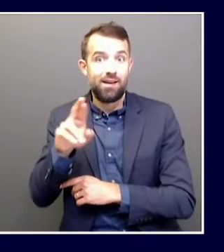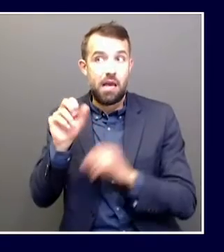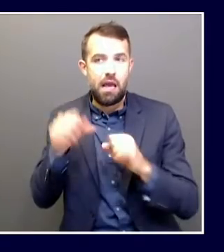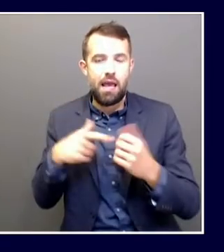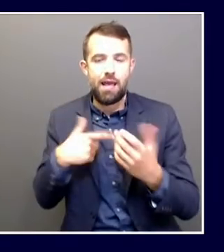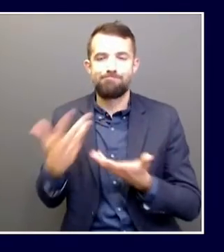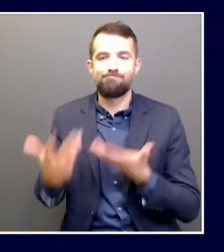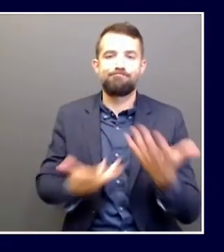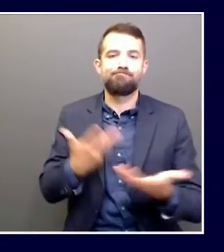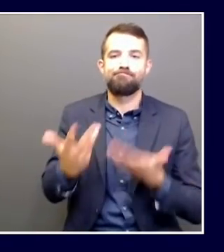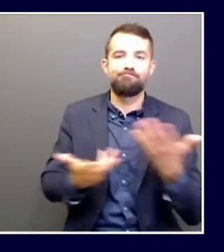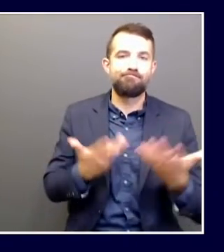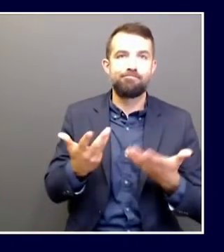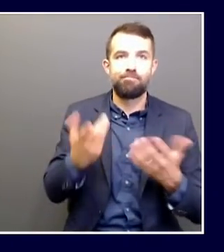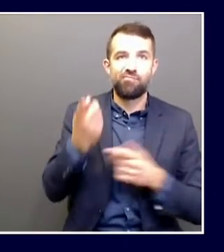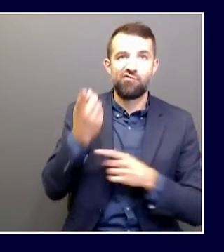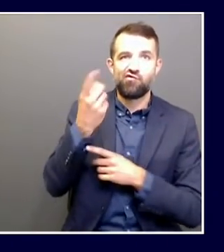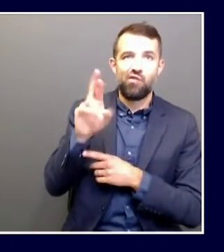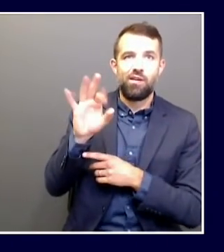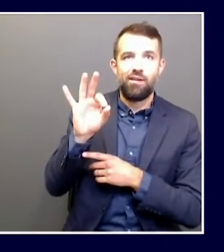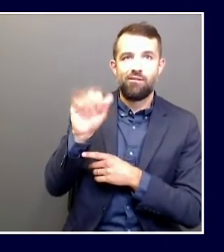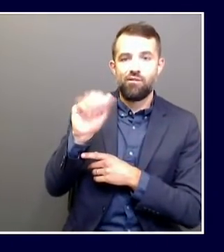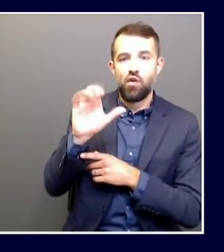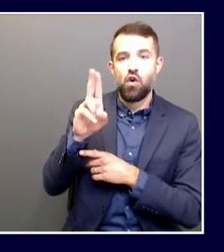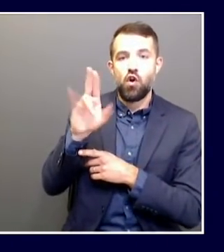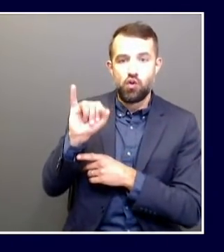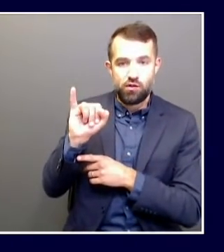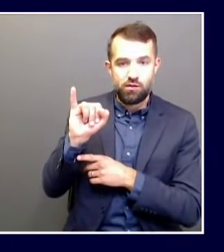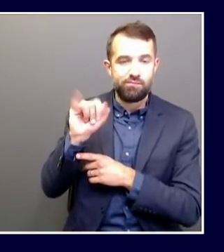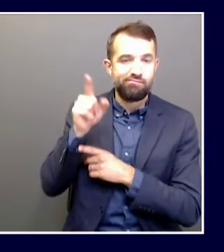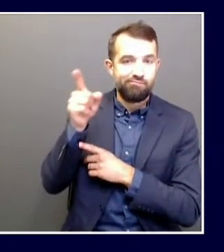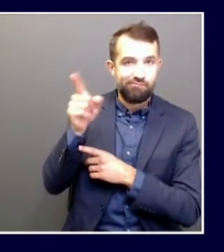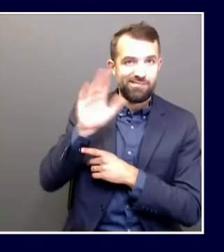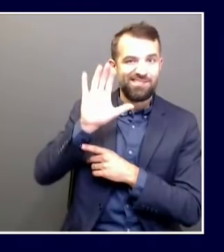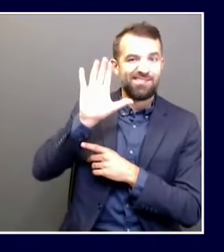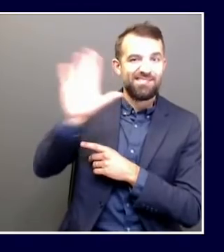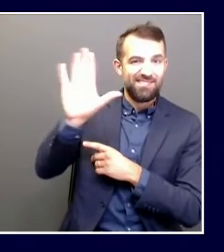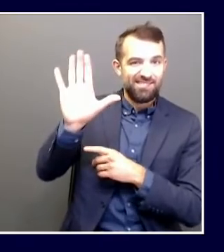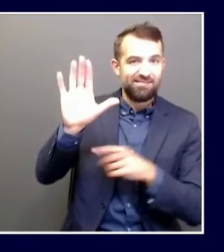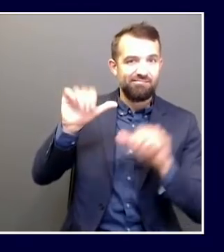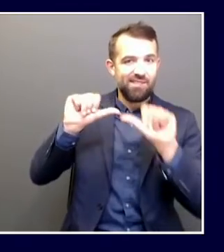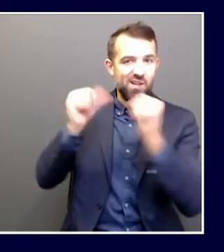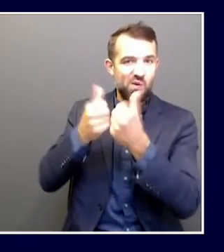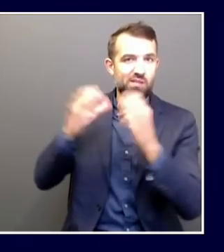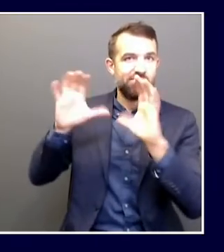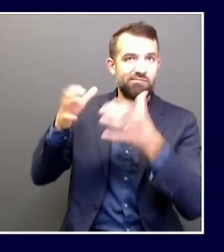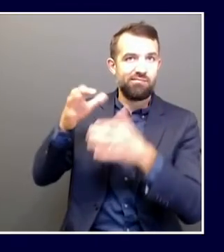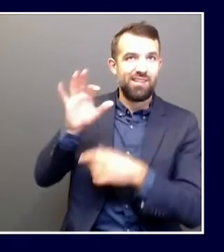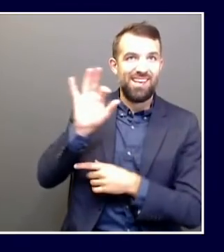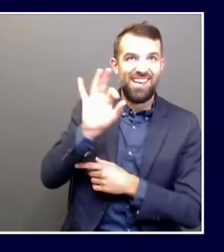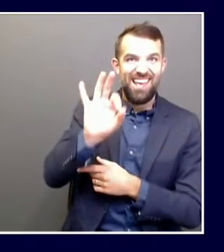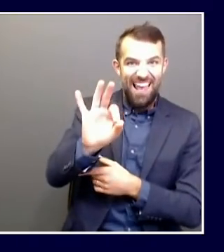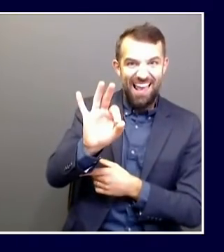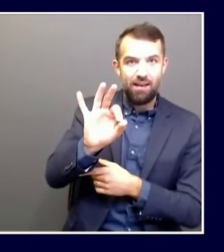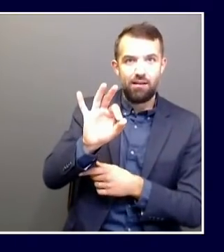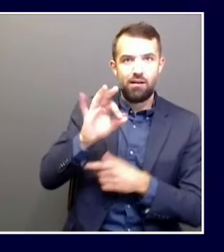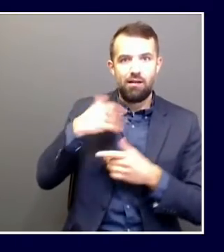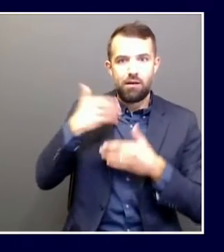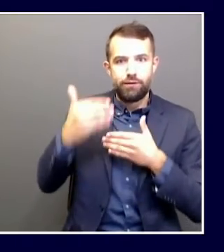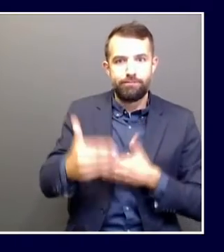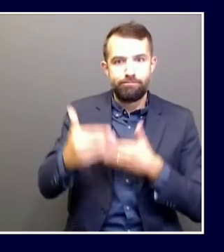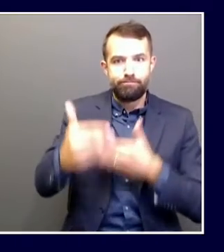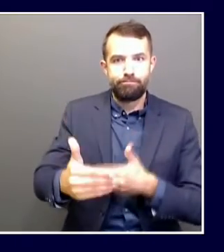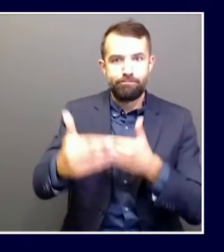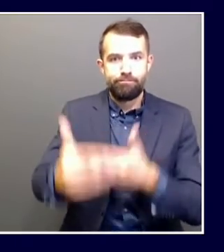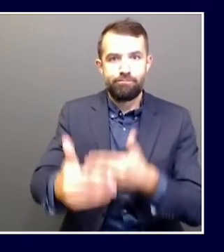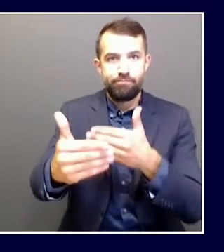agency is running a very large 9-part study to try to get at the bottom of this. But right now, the